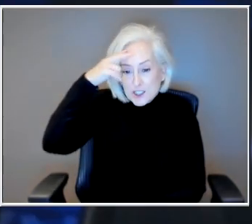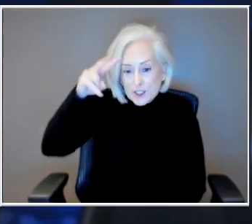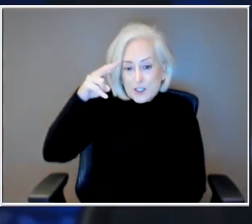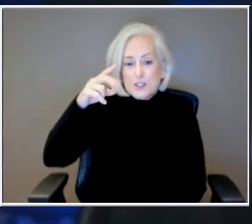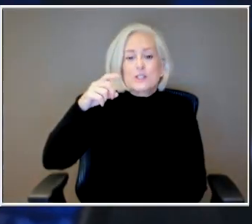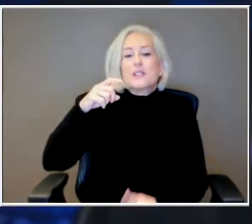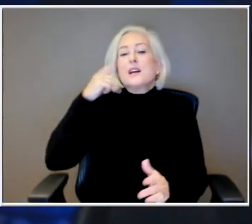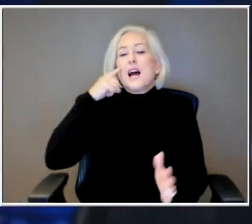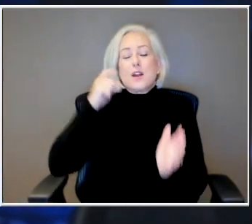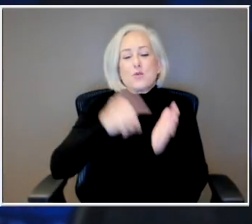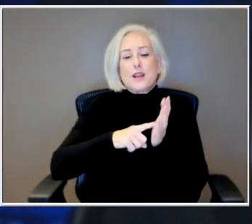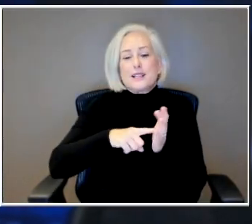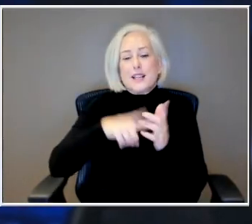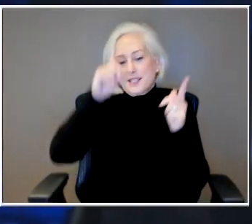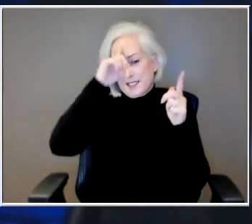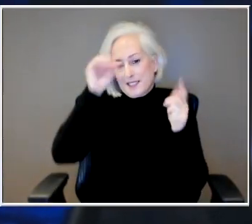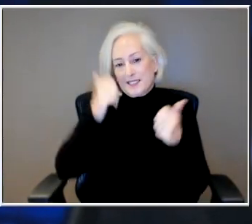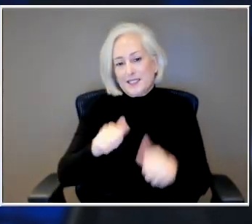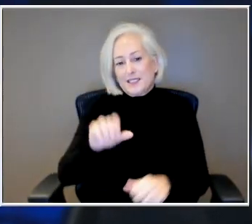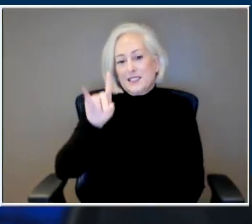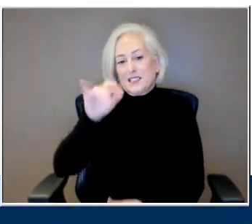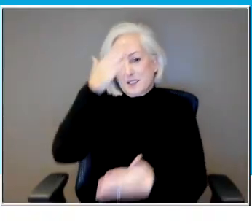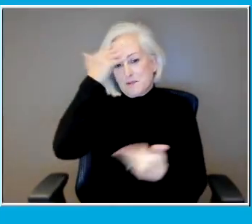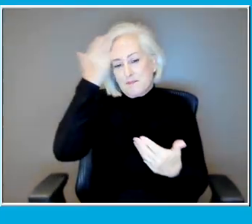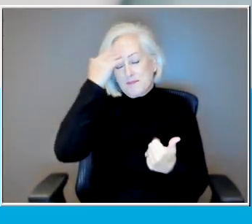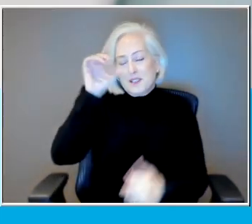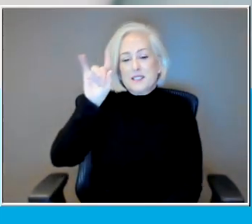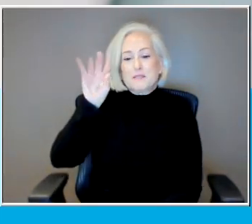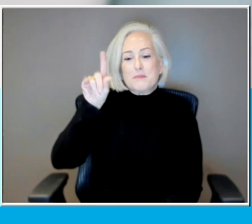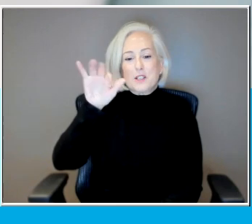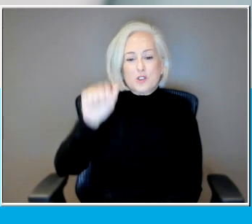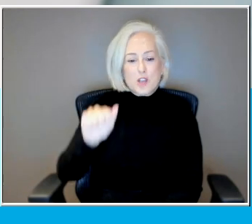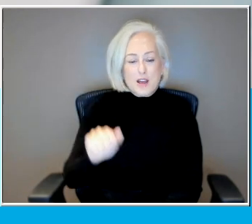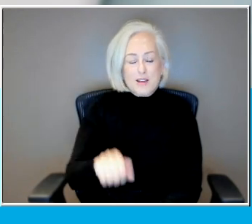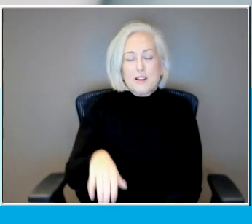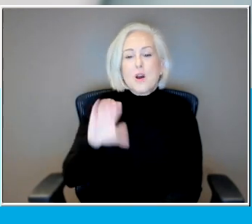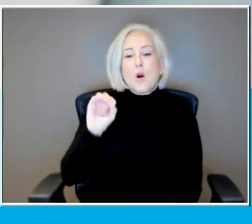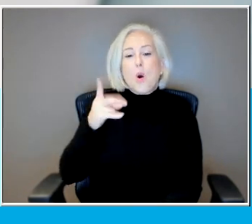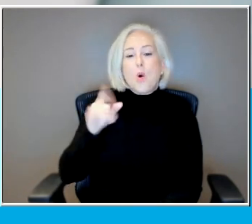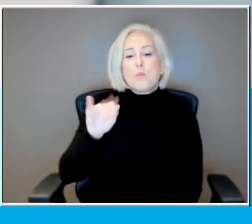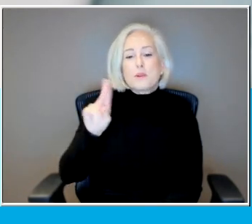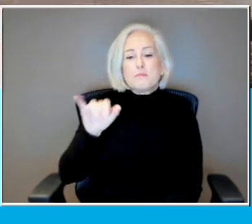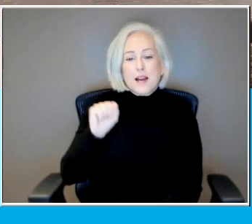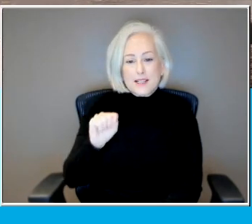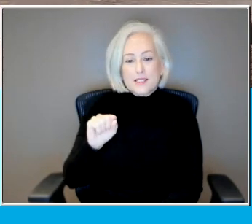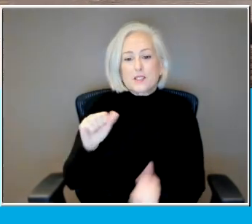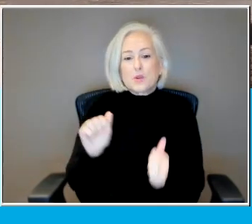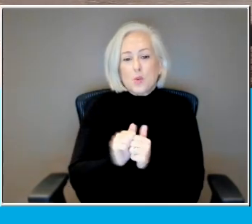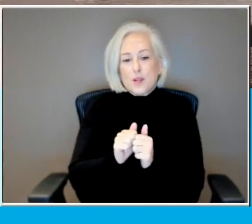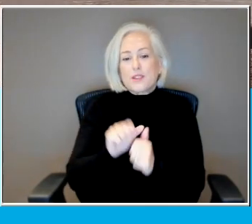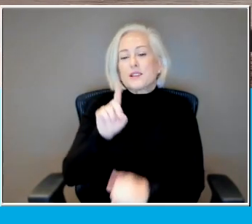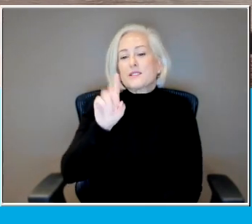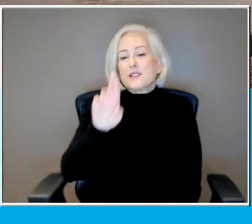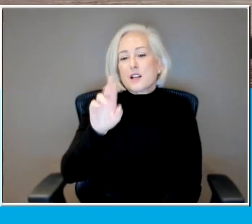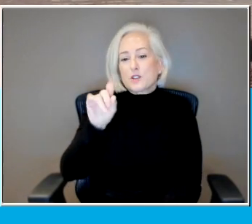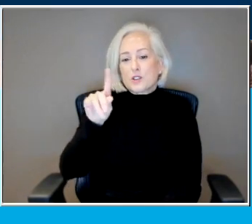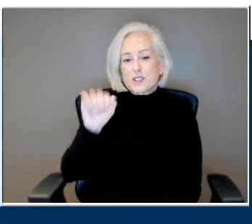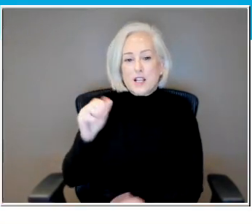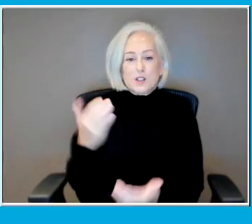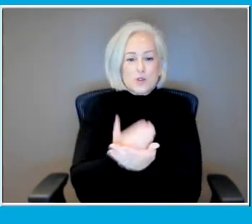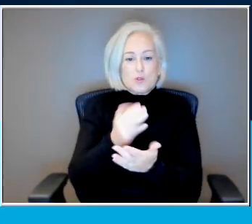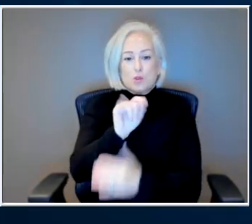I'm Jessica Lovell on the next Open Mics with Dr. Stites. Details of new programs and tools designed specifically for